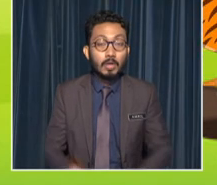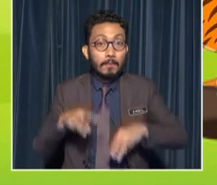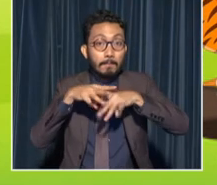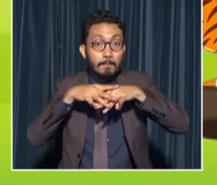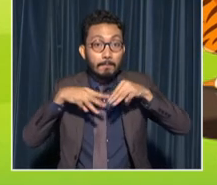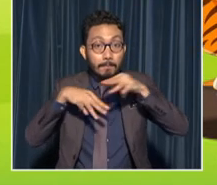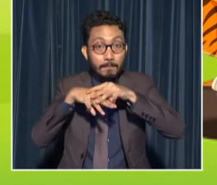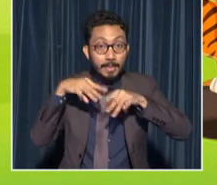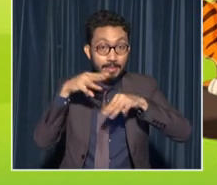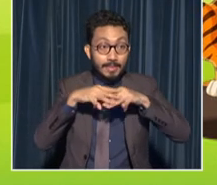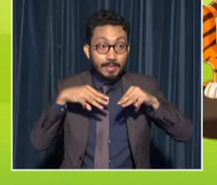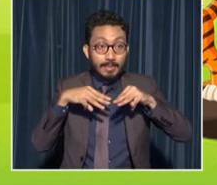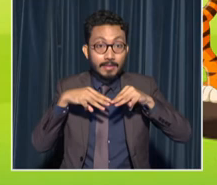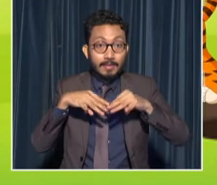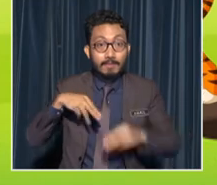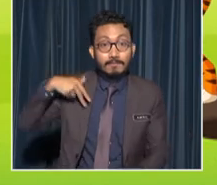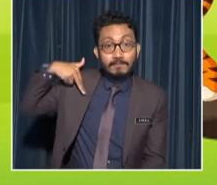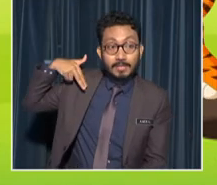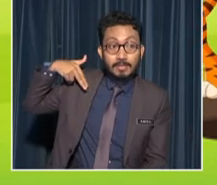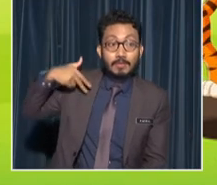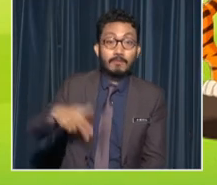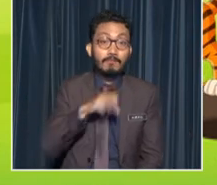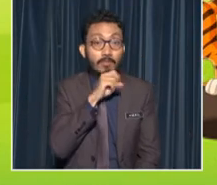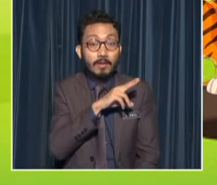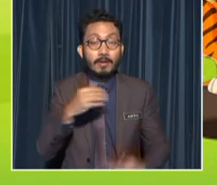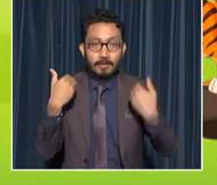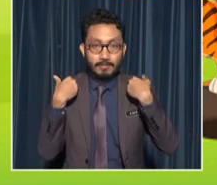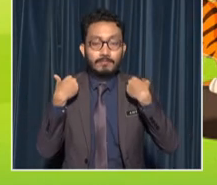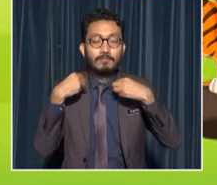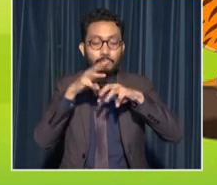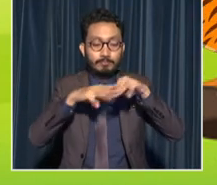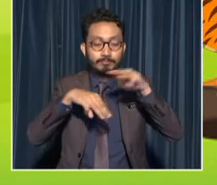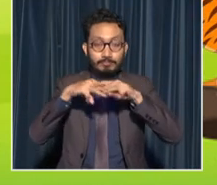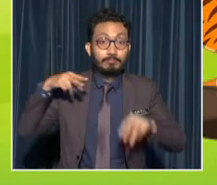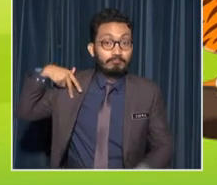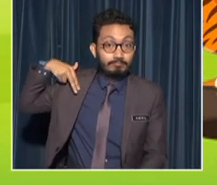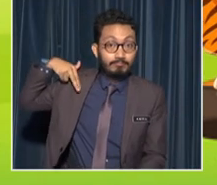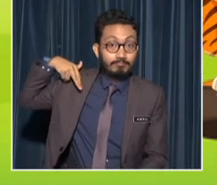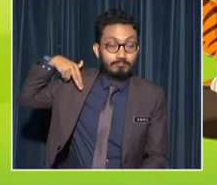Web feet. Frog have web feet.